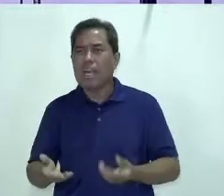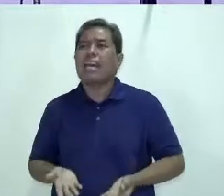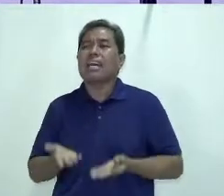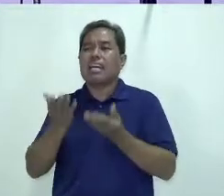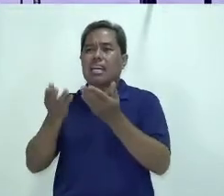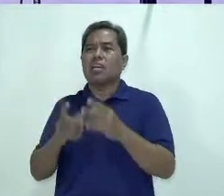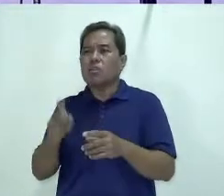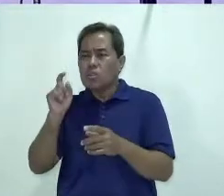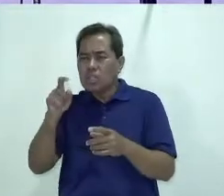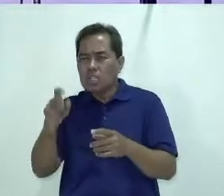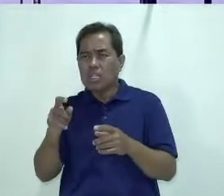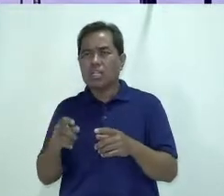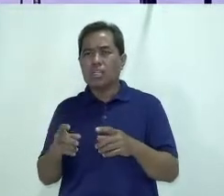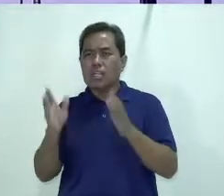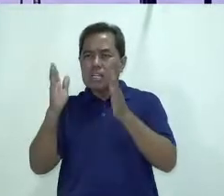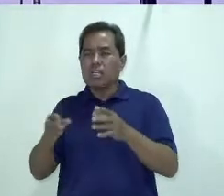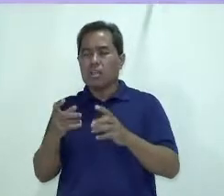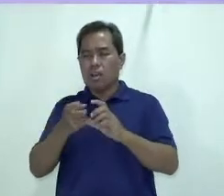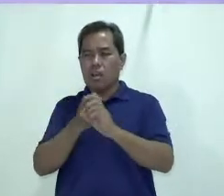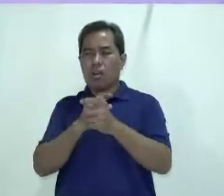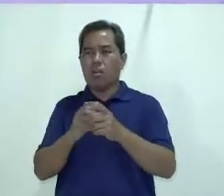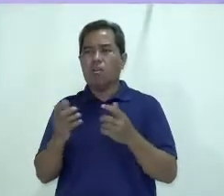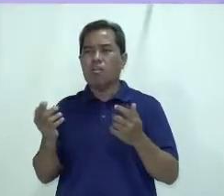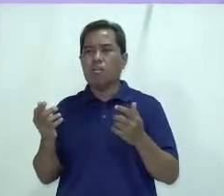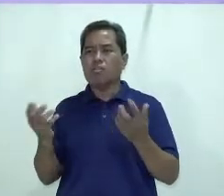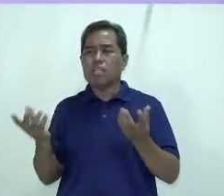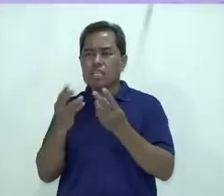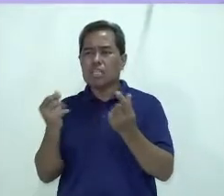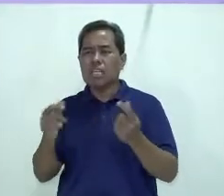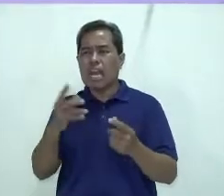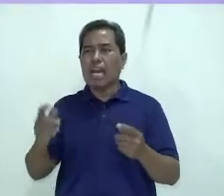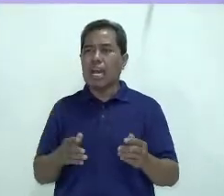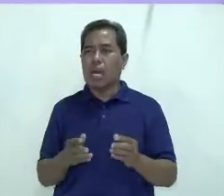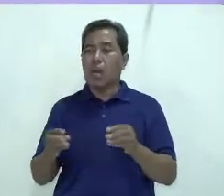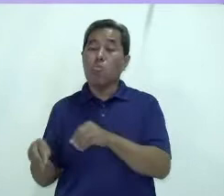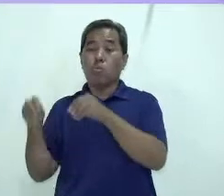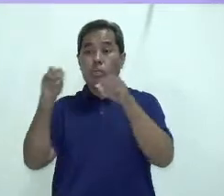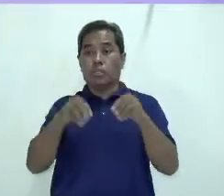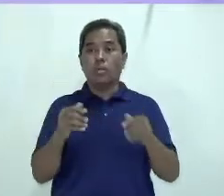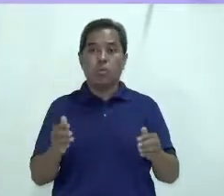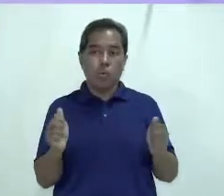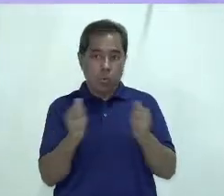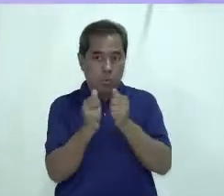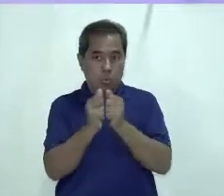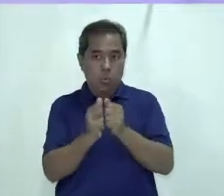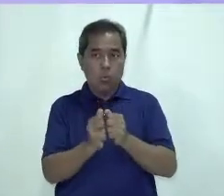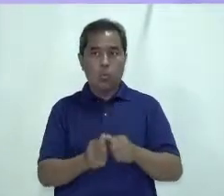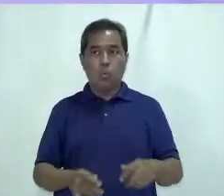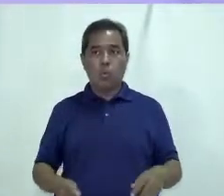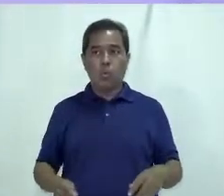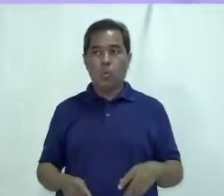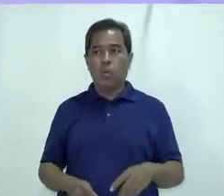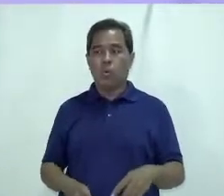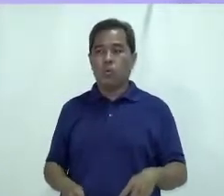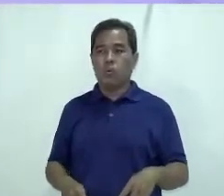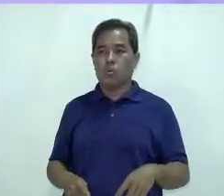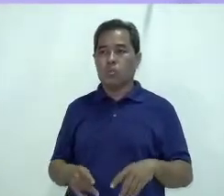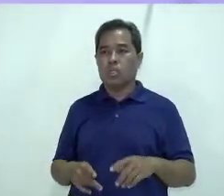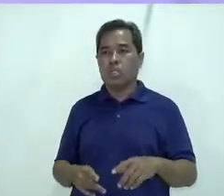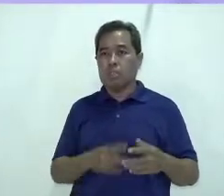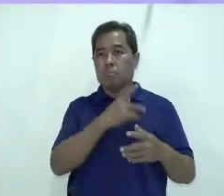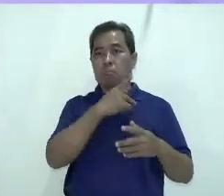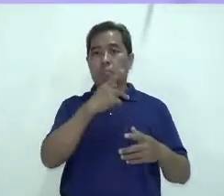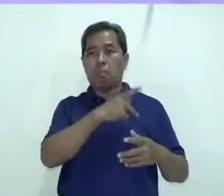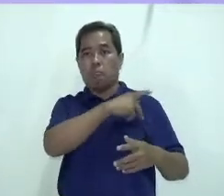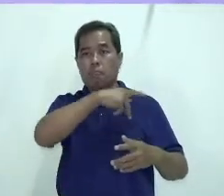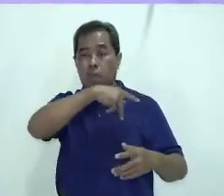the needy from the ash heap. He sets them with the princes of His people. He settles the childless